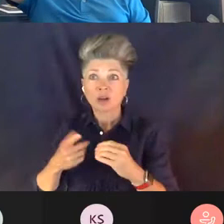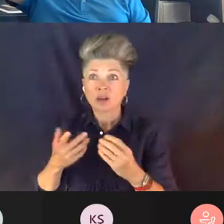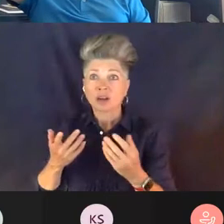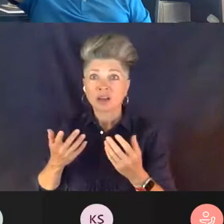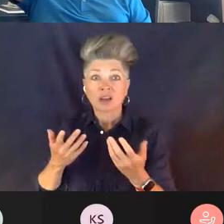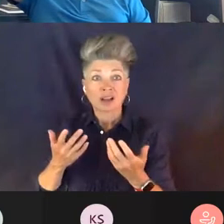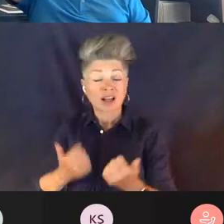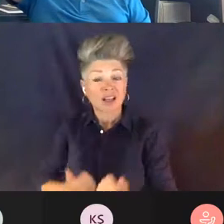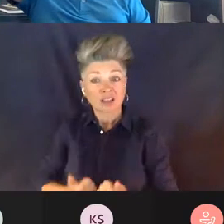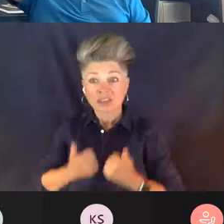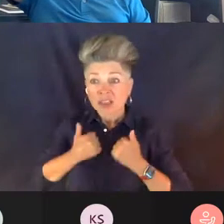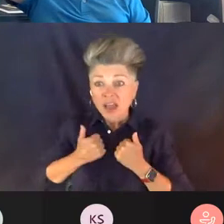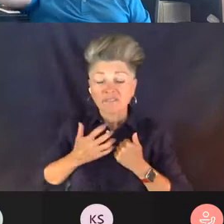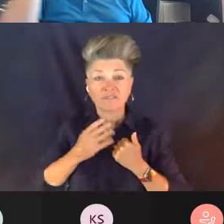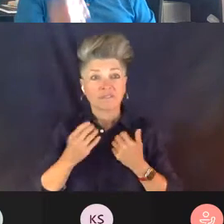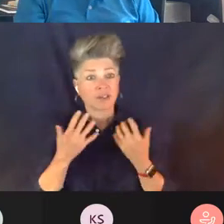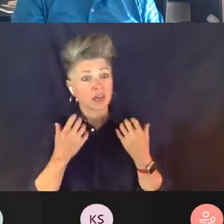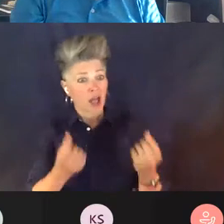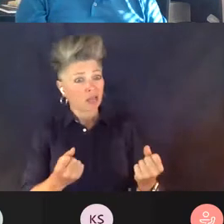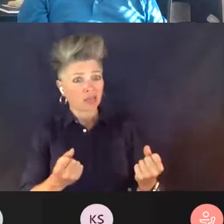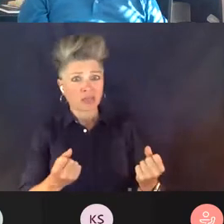the life and health of our